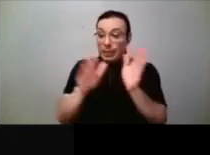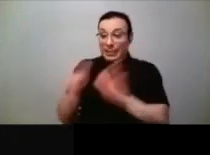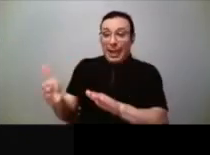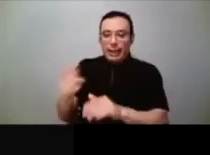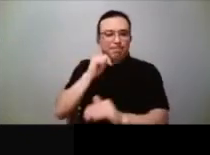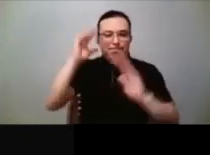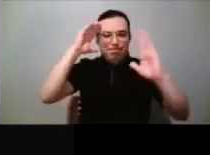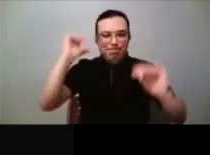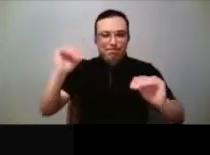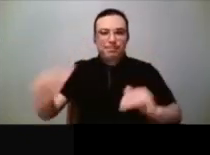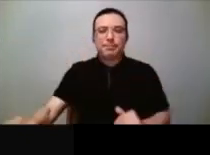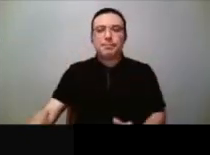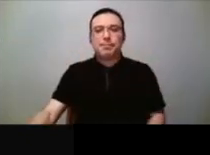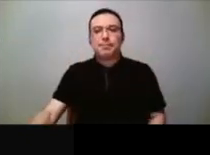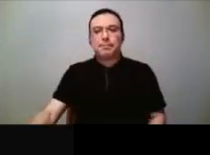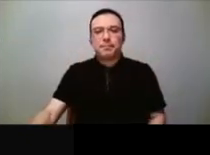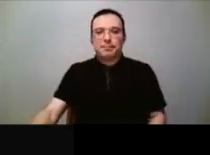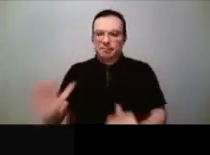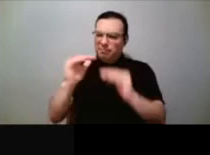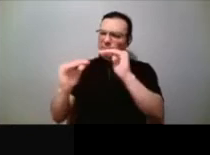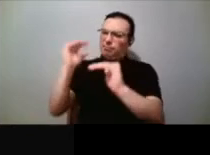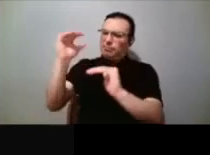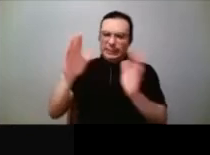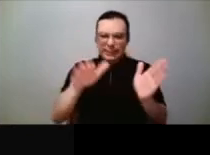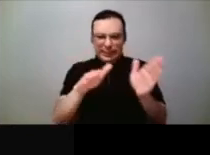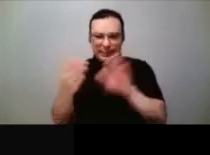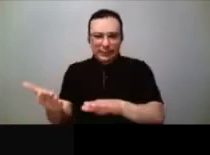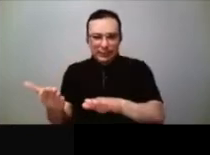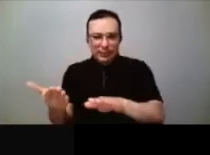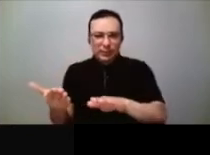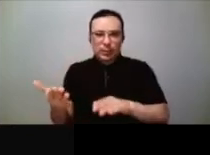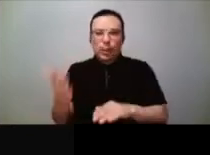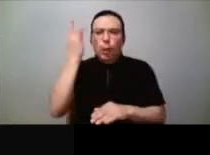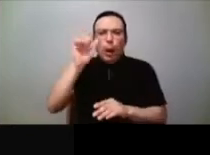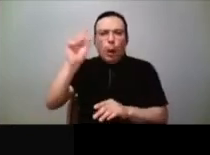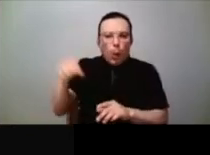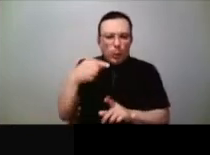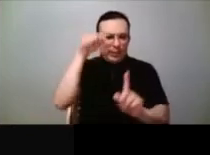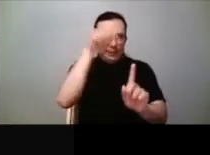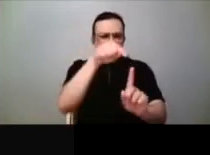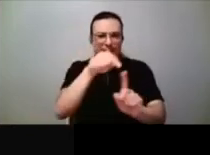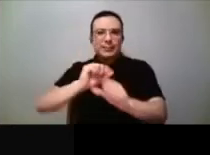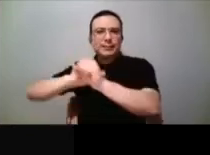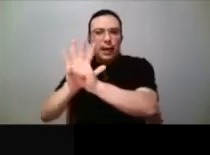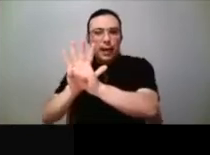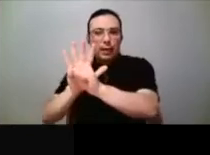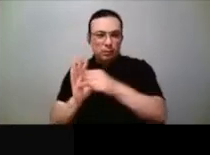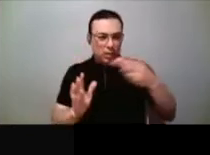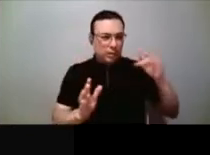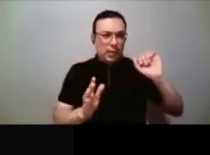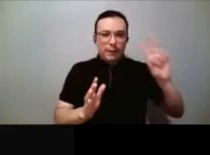Why calculate excess mortality in terms of just this virus, when the HIV-AIDS crisis is hardly over?